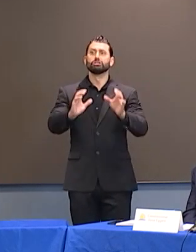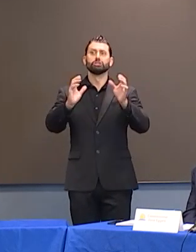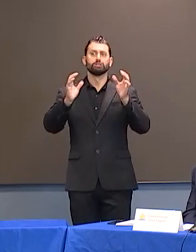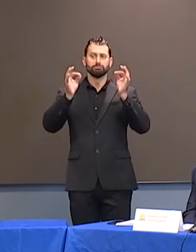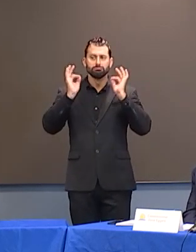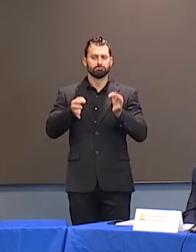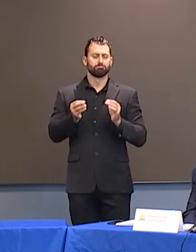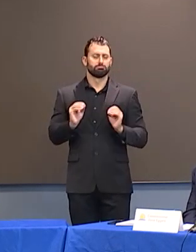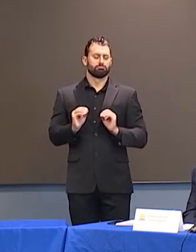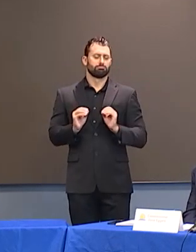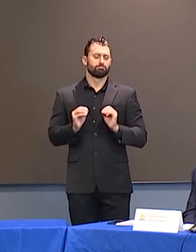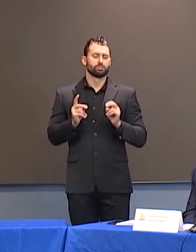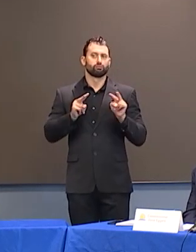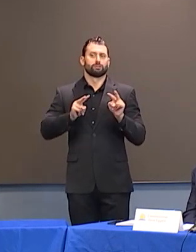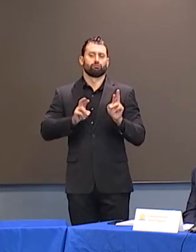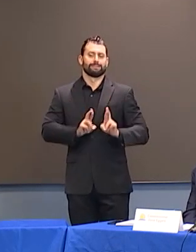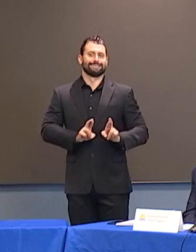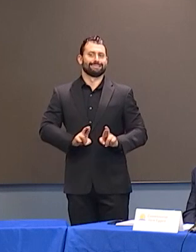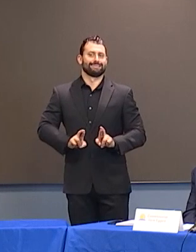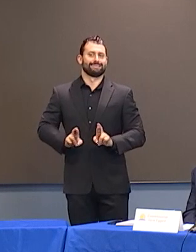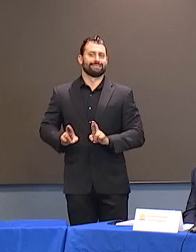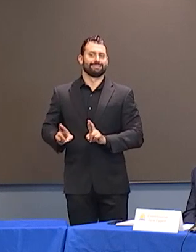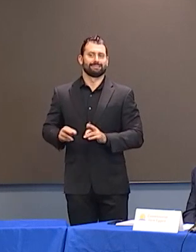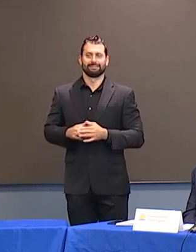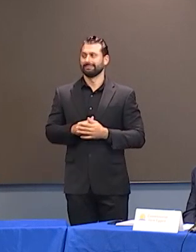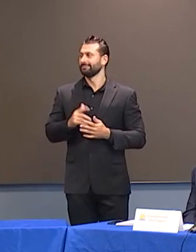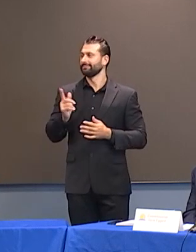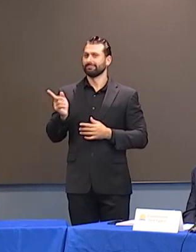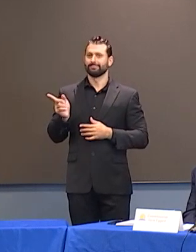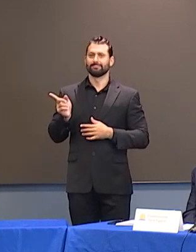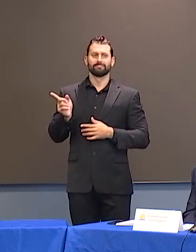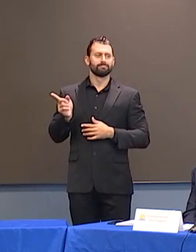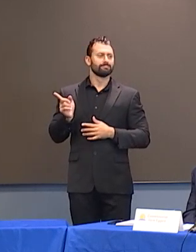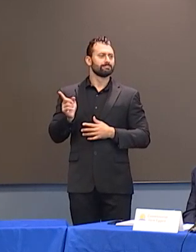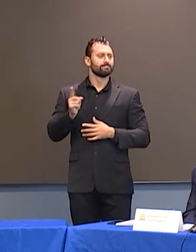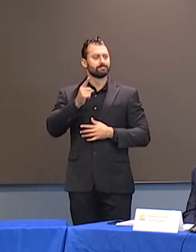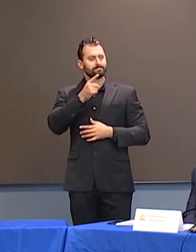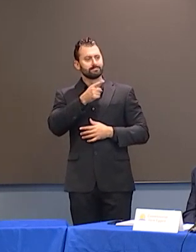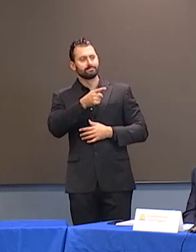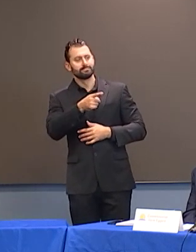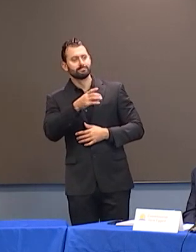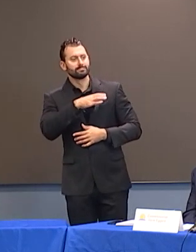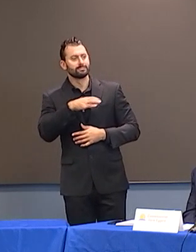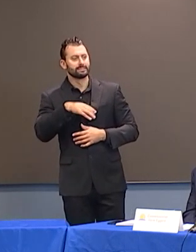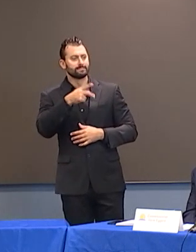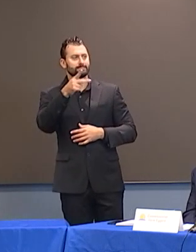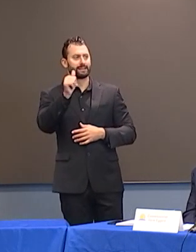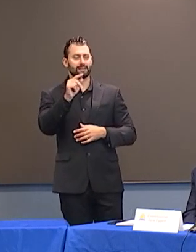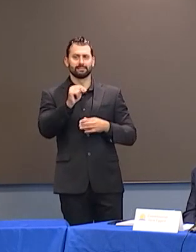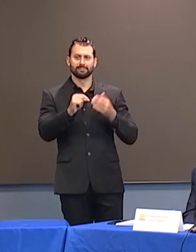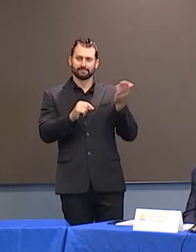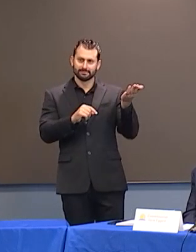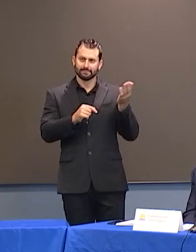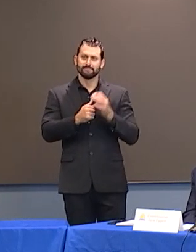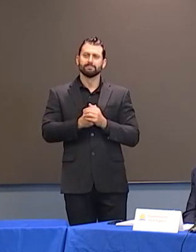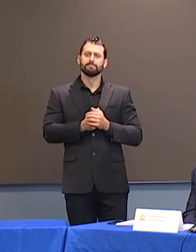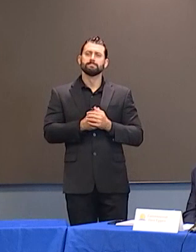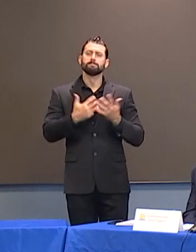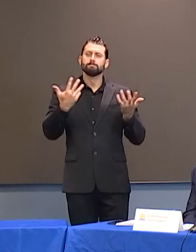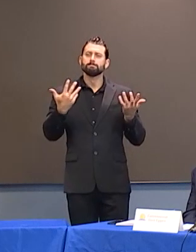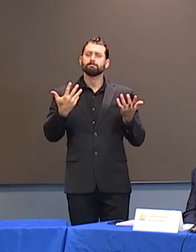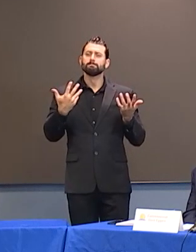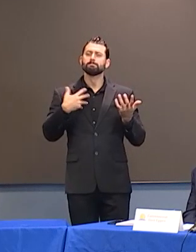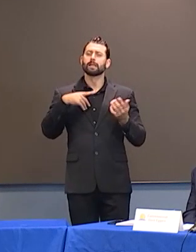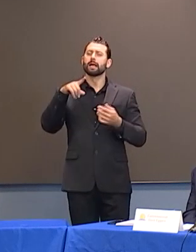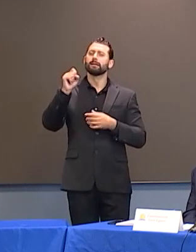Commissioner Gerard. Commissioner I just want to ask, we talked earlier on the phone about, um, how long it would take actually to